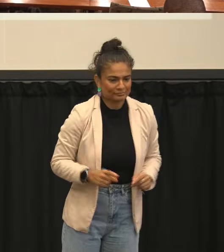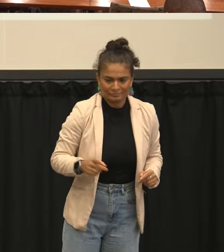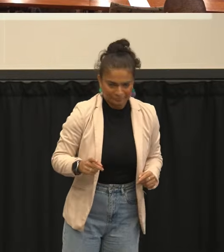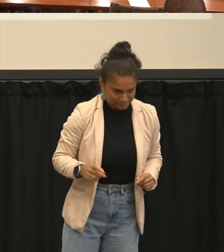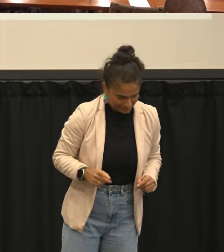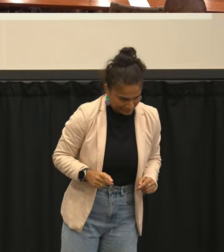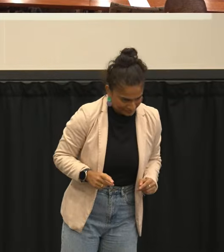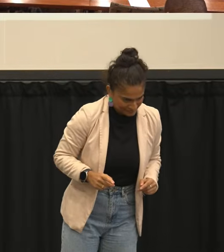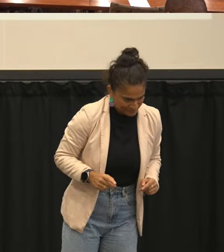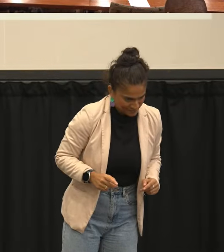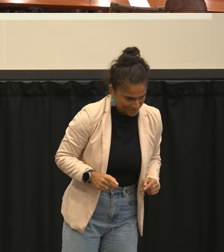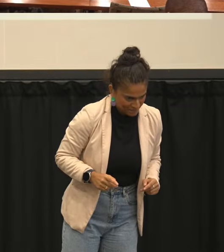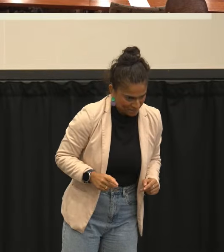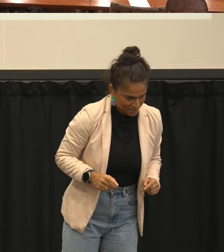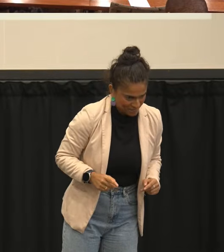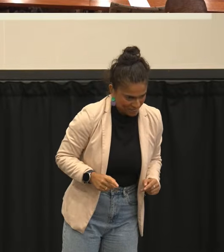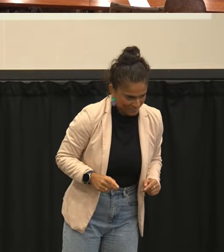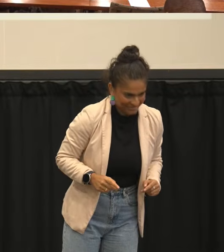Yes.